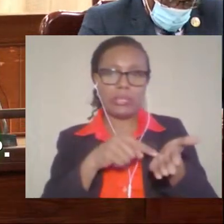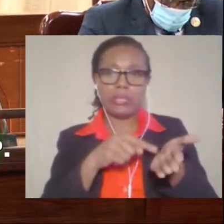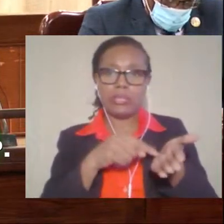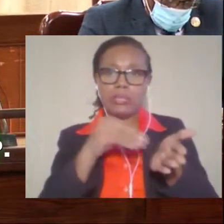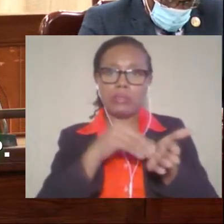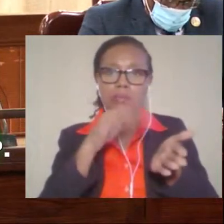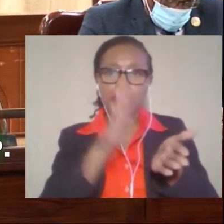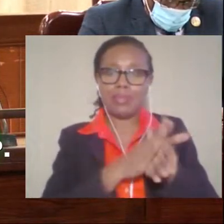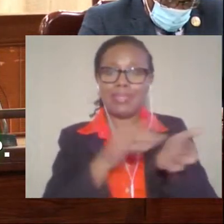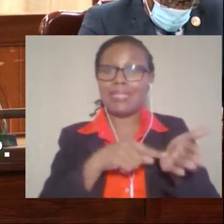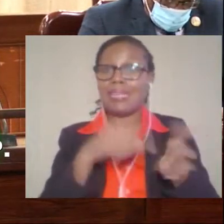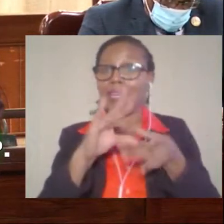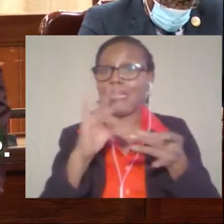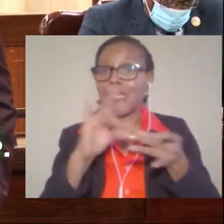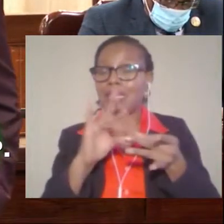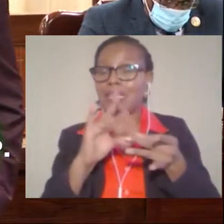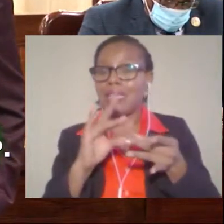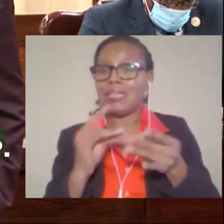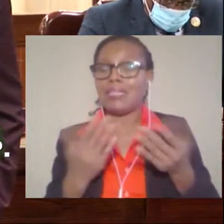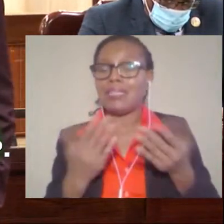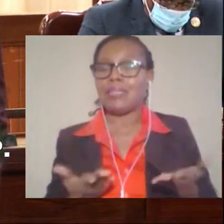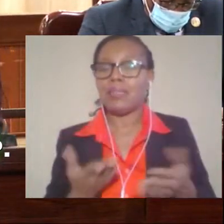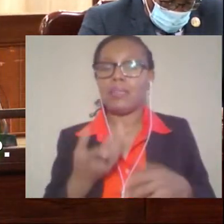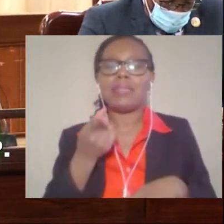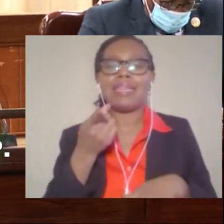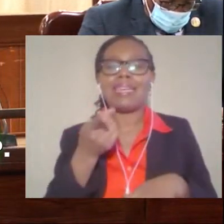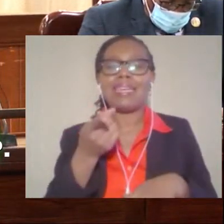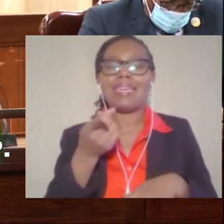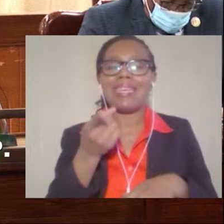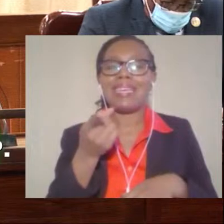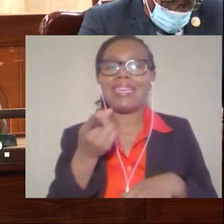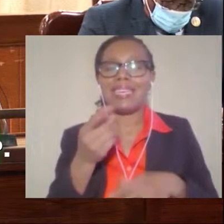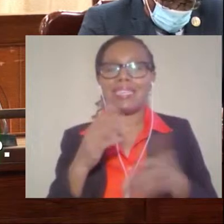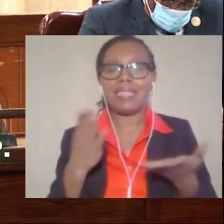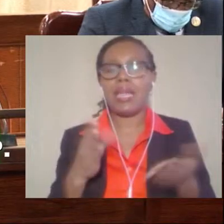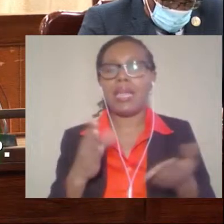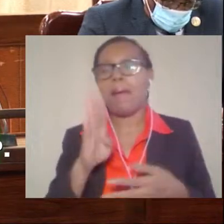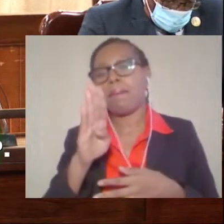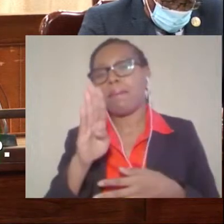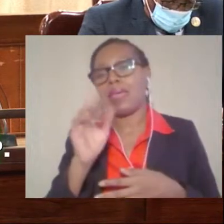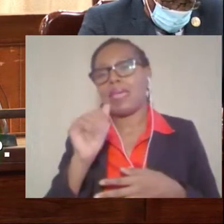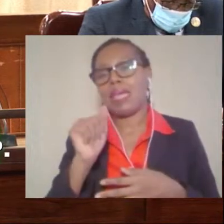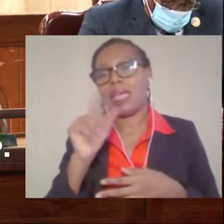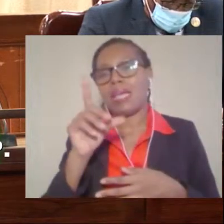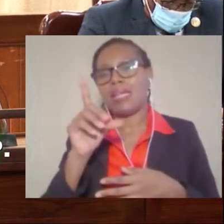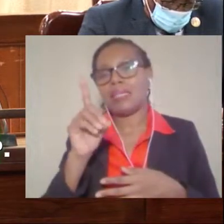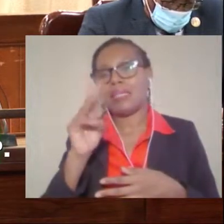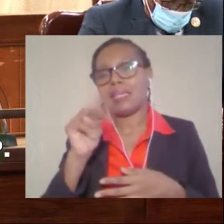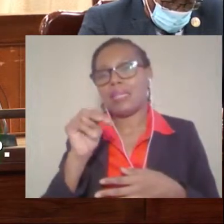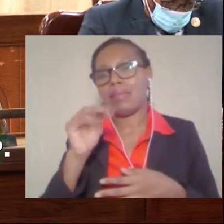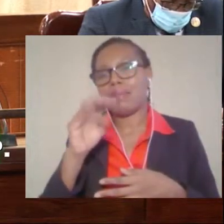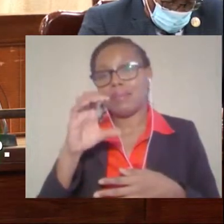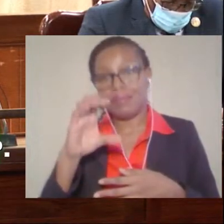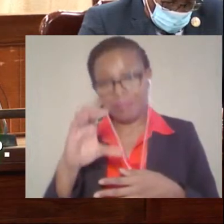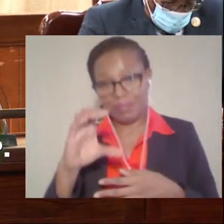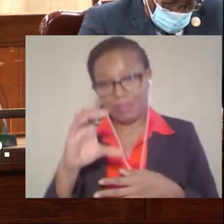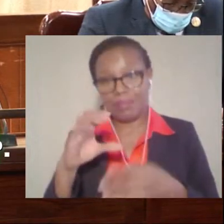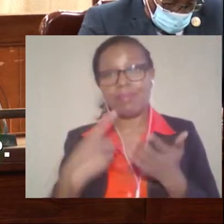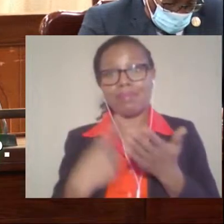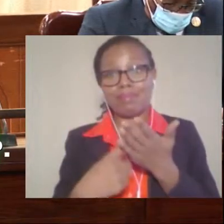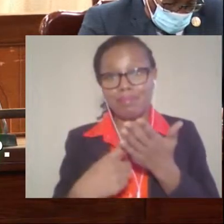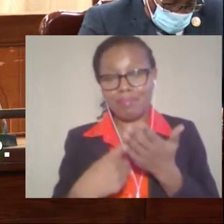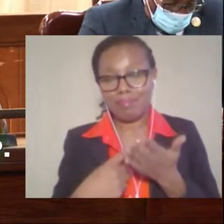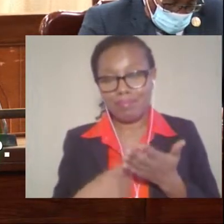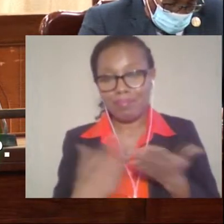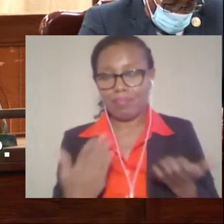speaking on the matter of the BADMC. And I found the comments to be